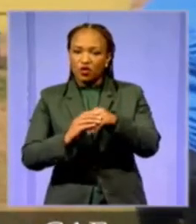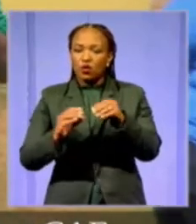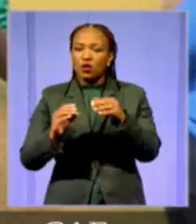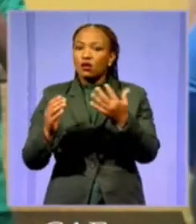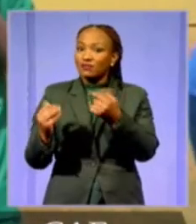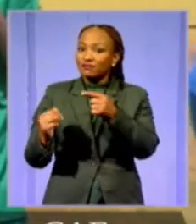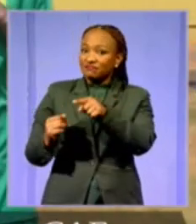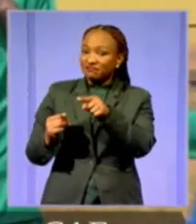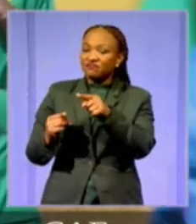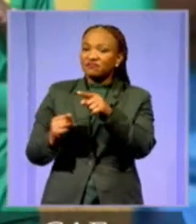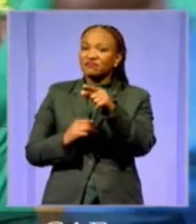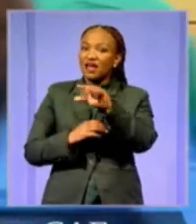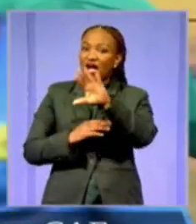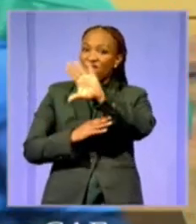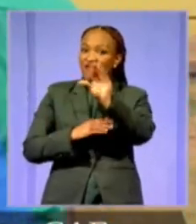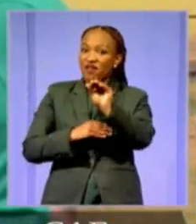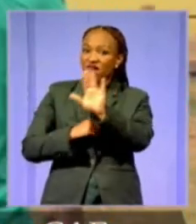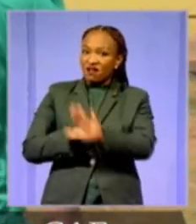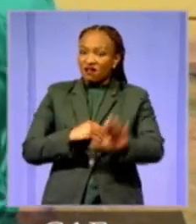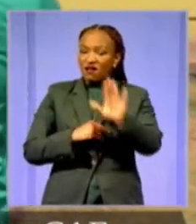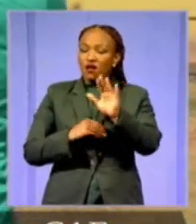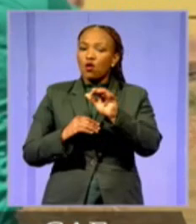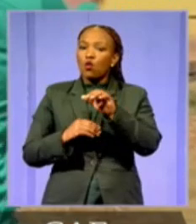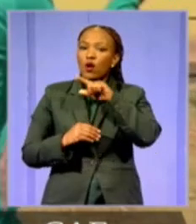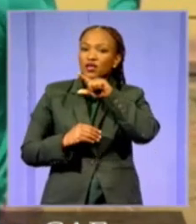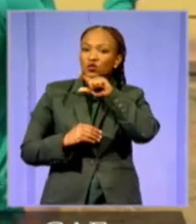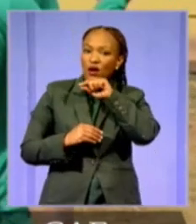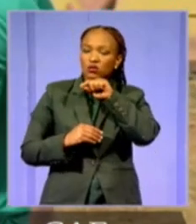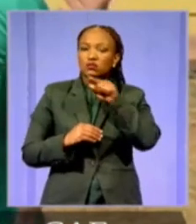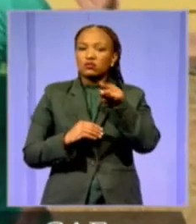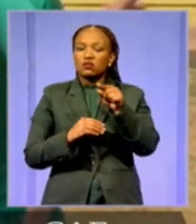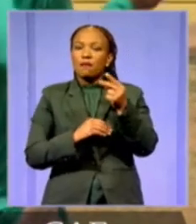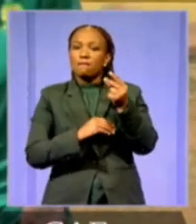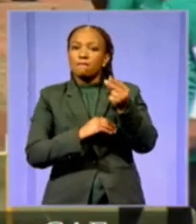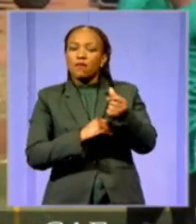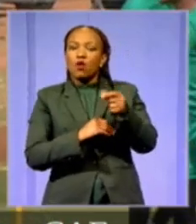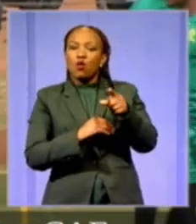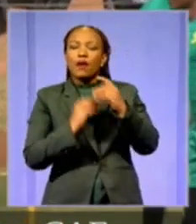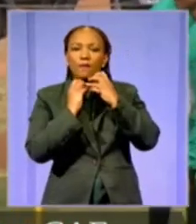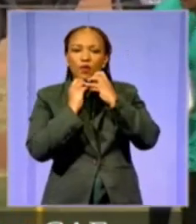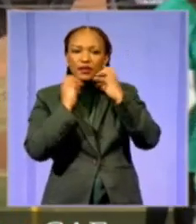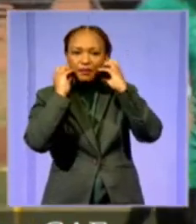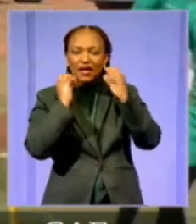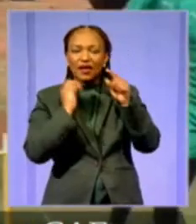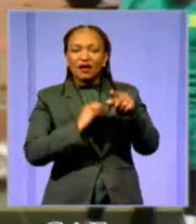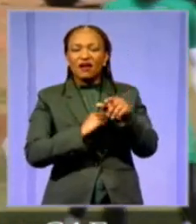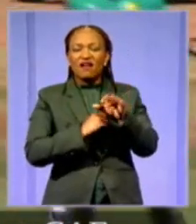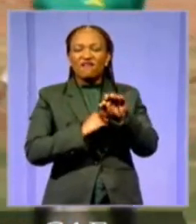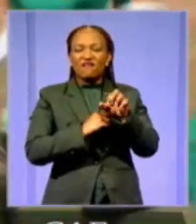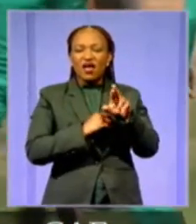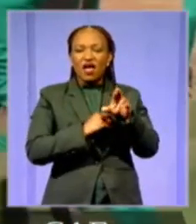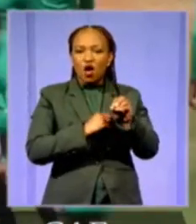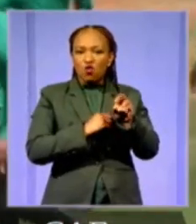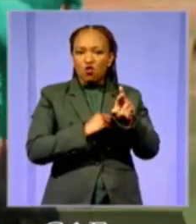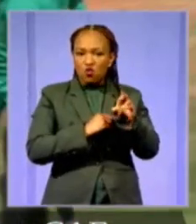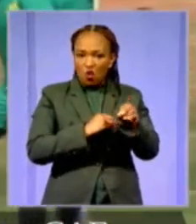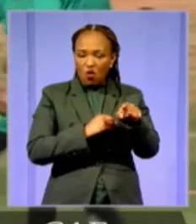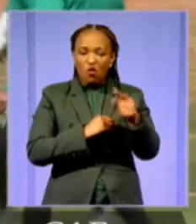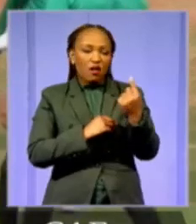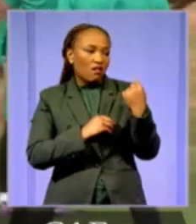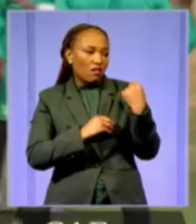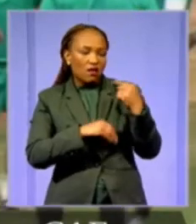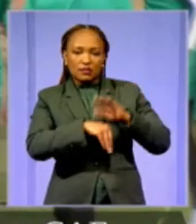Borwa di tlhobaediwa ke Mbabane Swallows e fentseng setlhopha sa kwa Mozambique sa Ferroviário Beira mo tikologong e